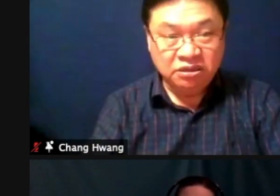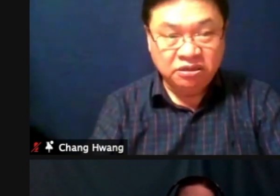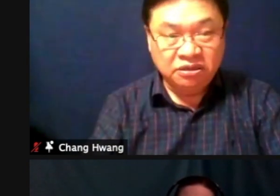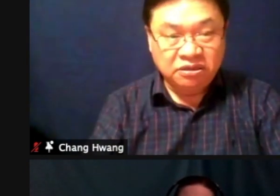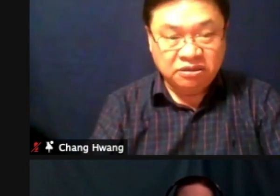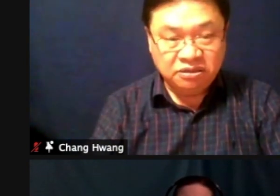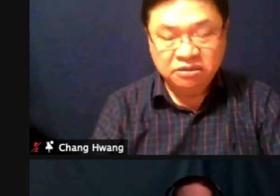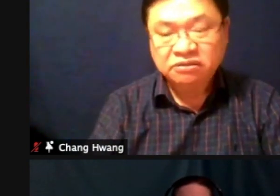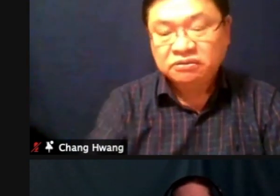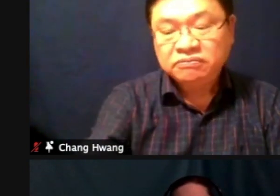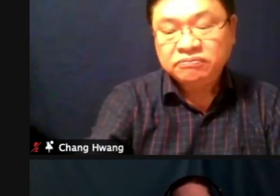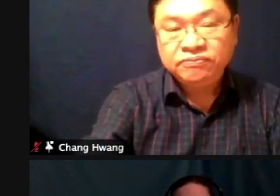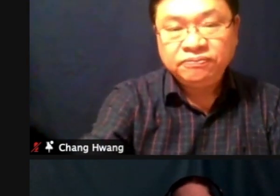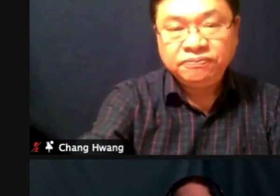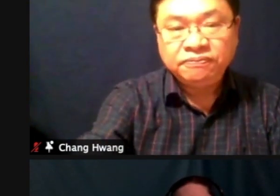If you look at this time period,